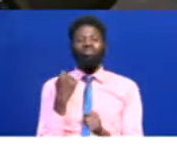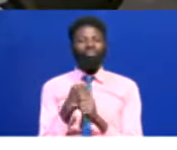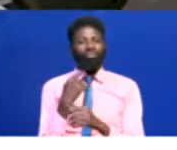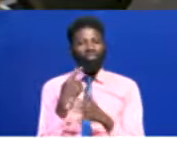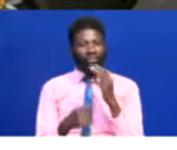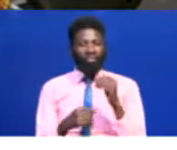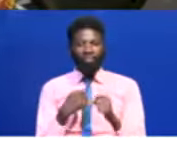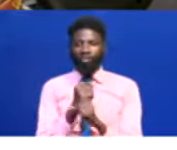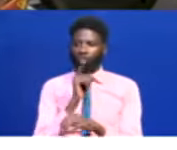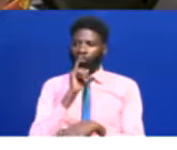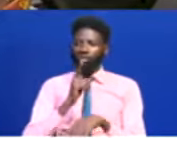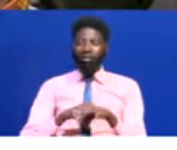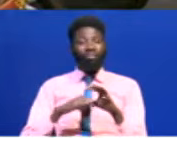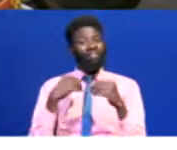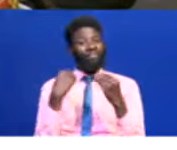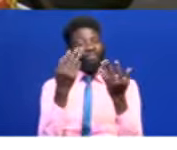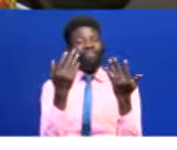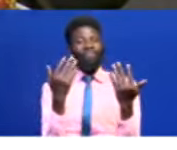once we give you